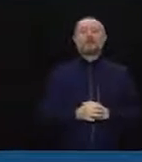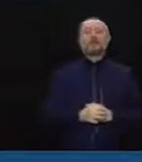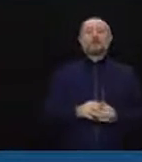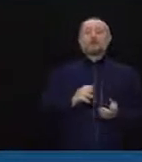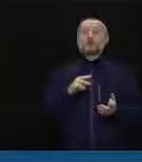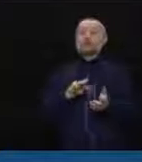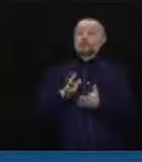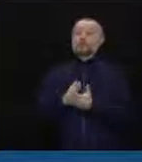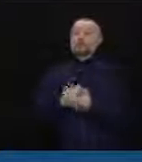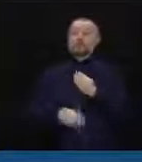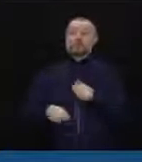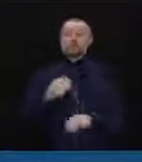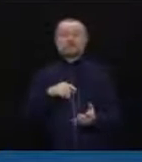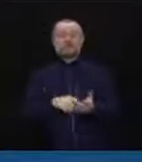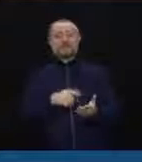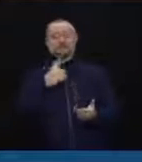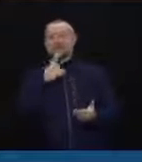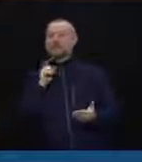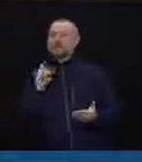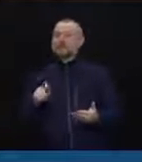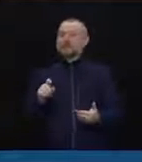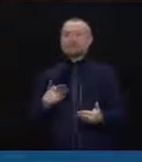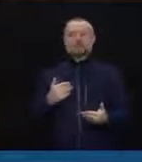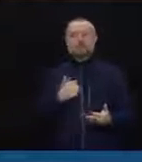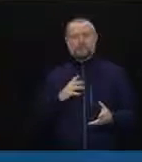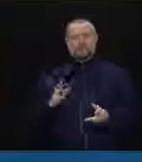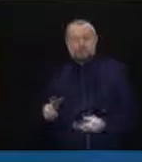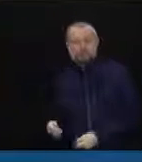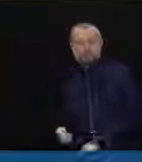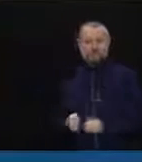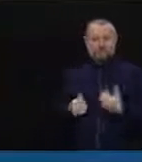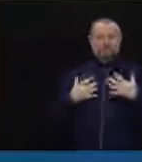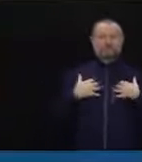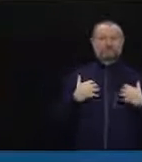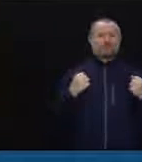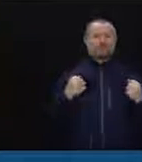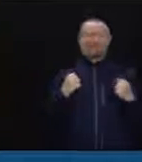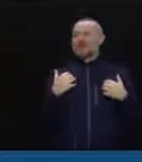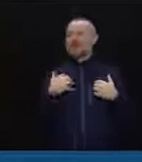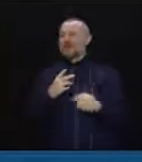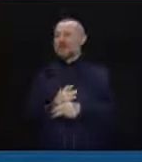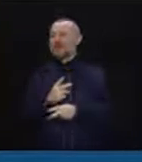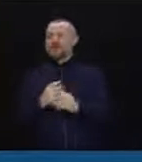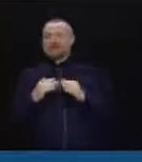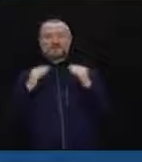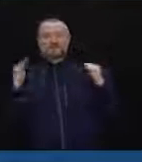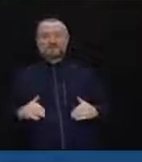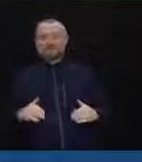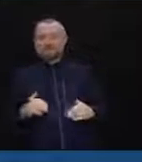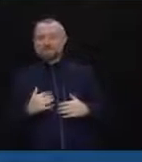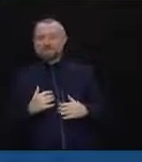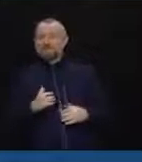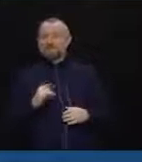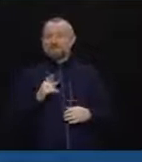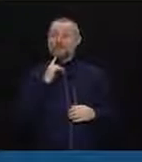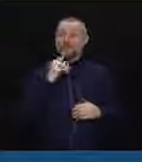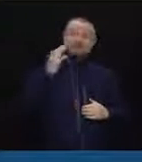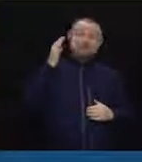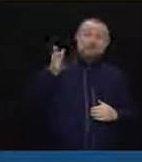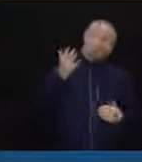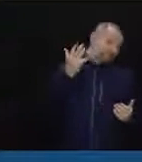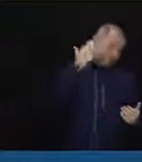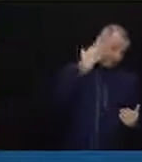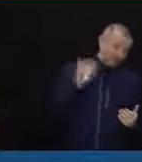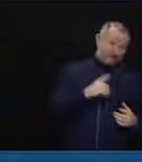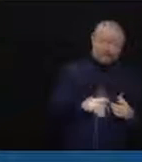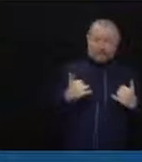healthcare system. We don't know what the future brings. All I know is that the present needs to be dramatically improved.